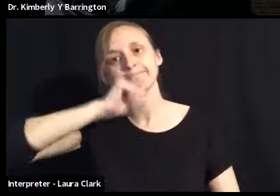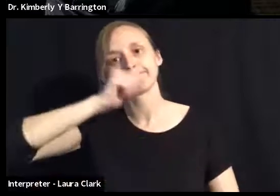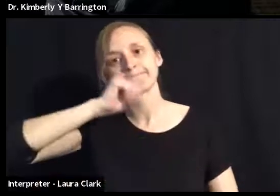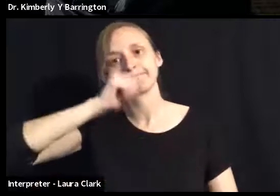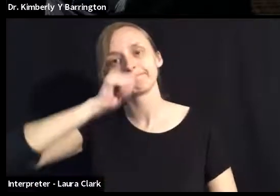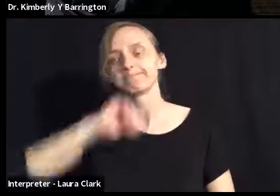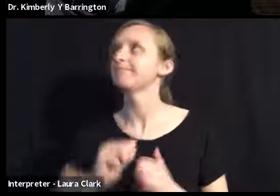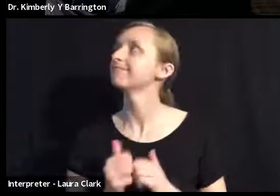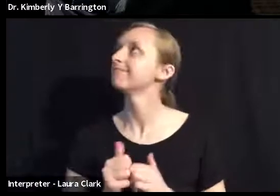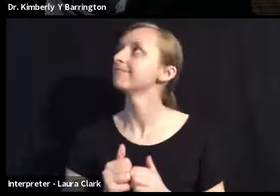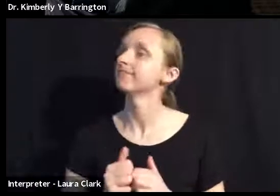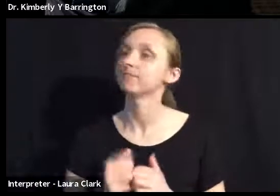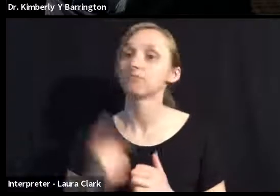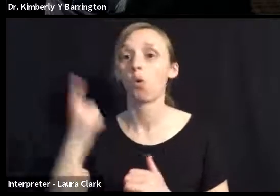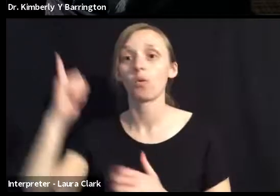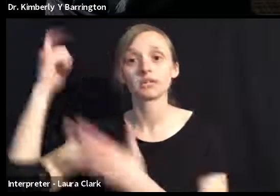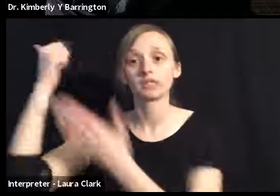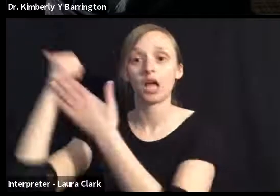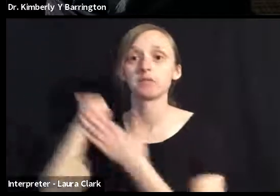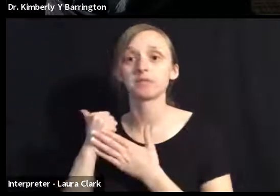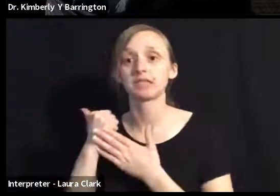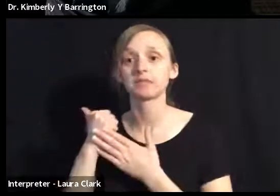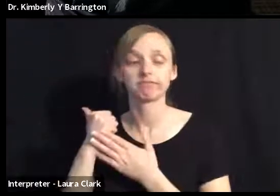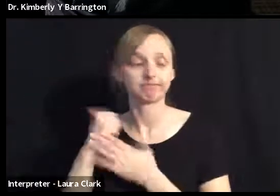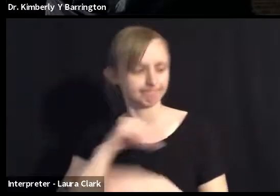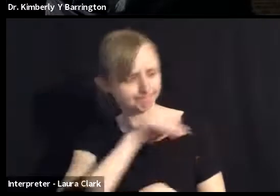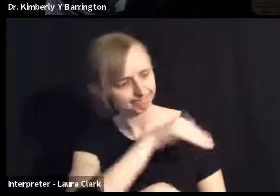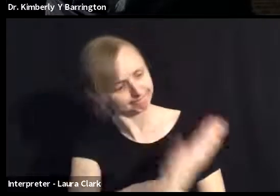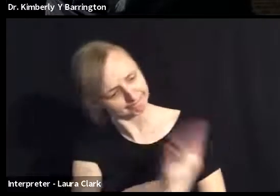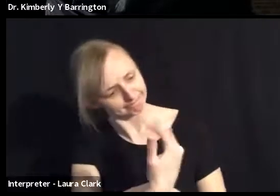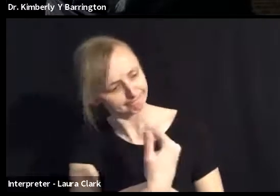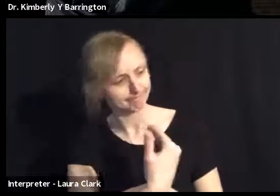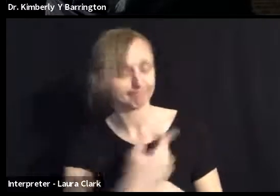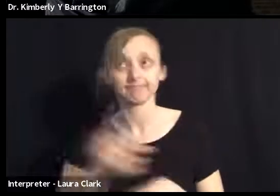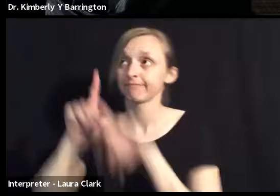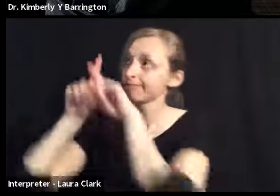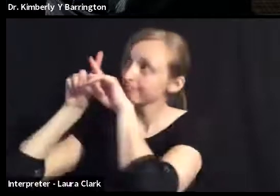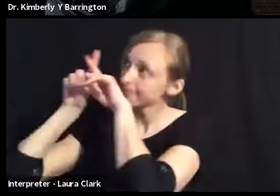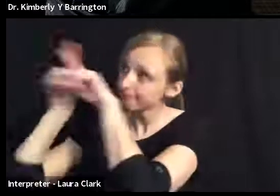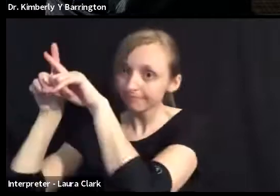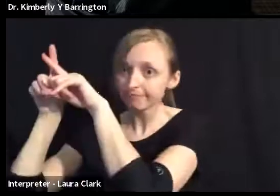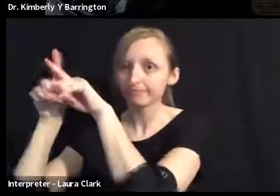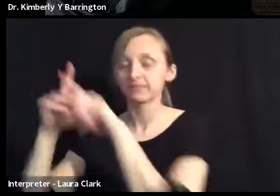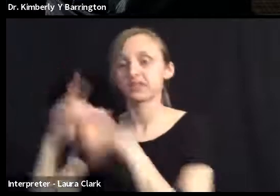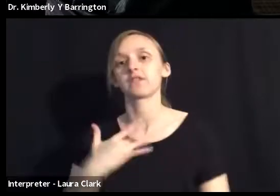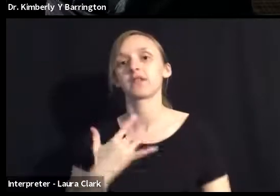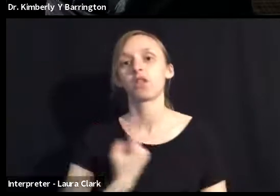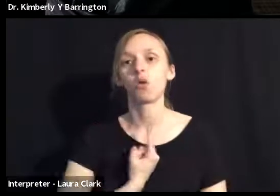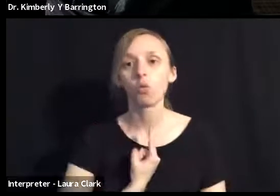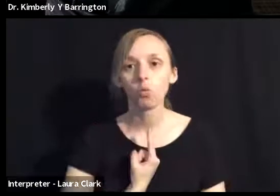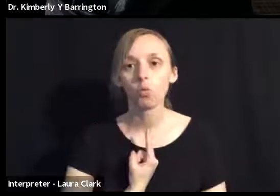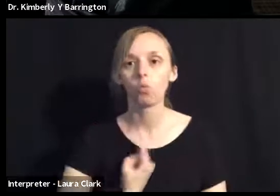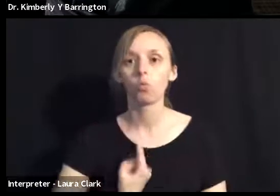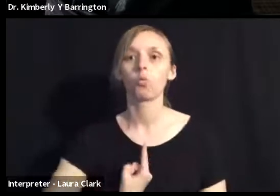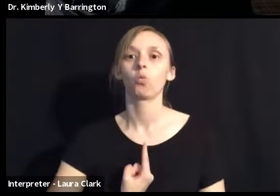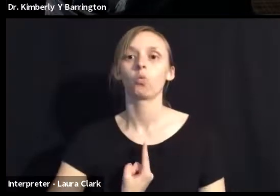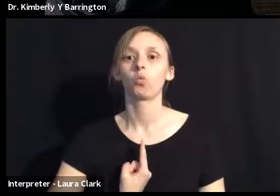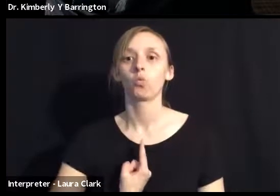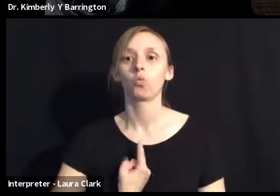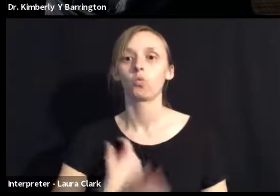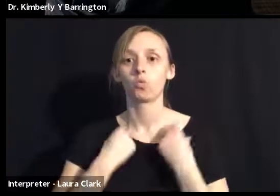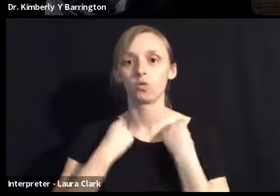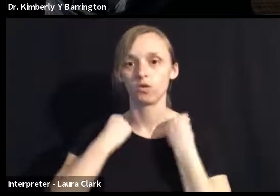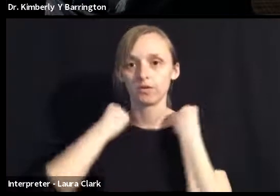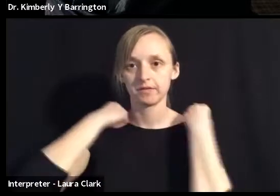And he always told me, just lean on me. When you're feeling alone or you feeling like, you know, nobody